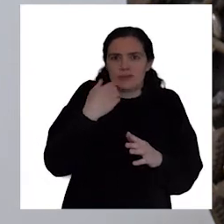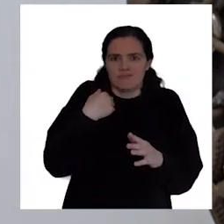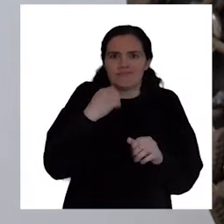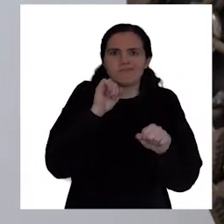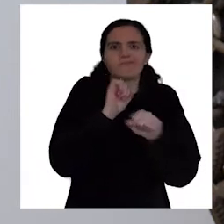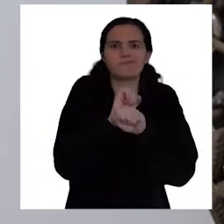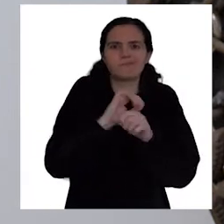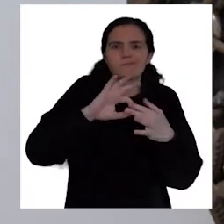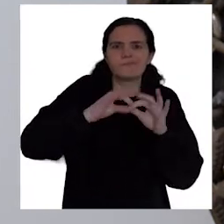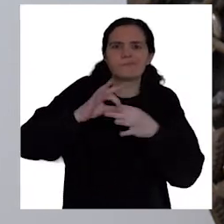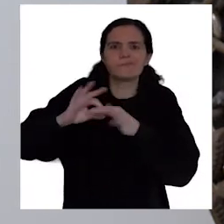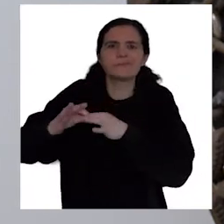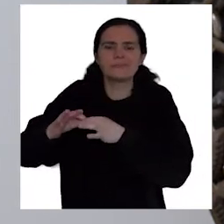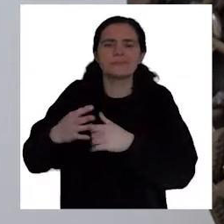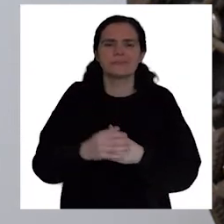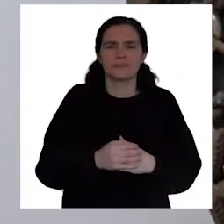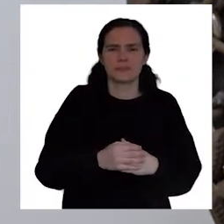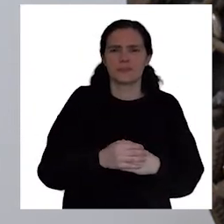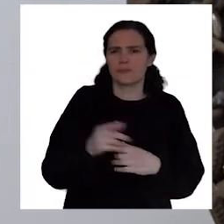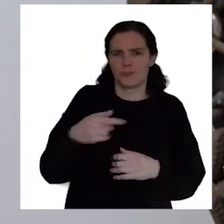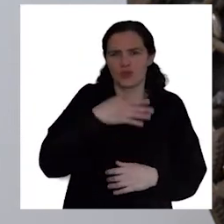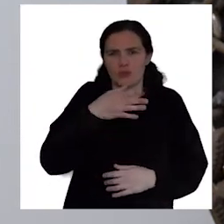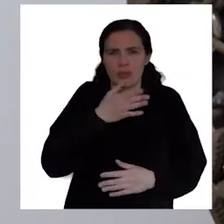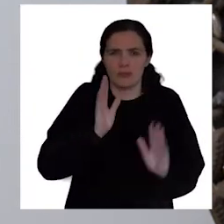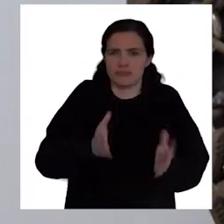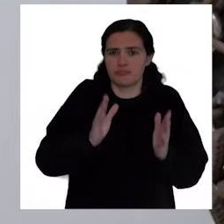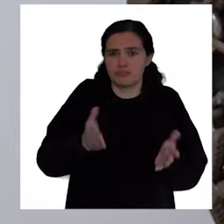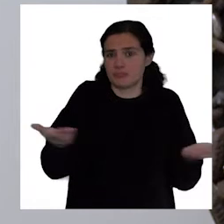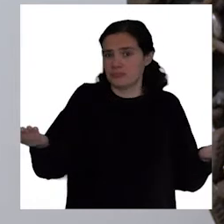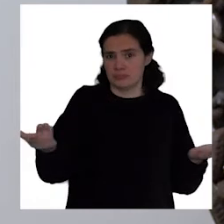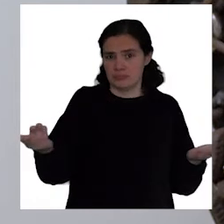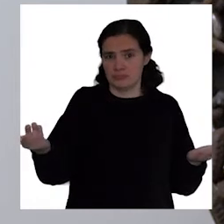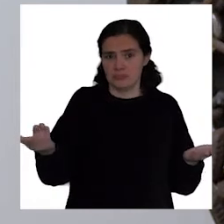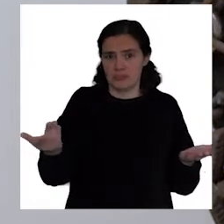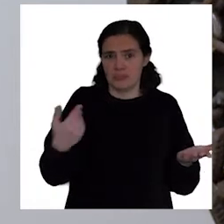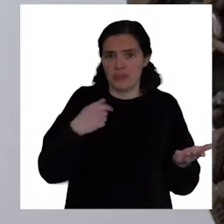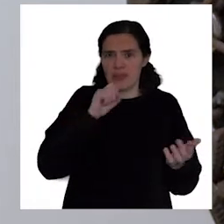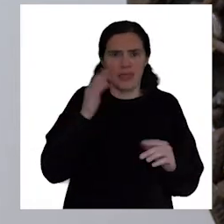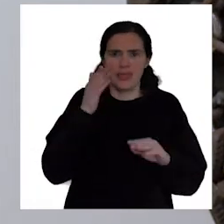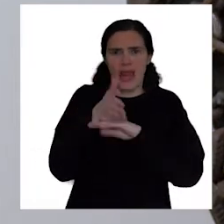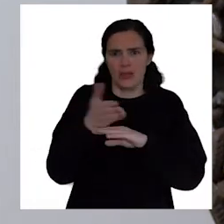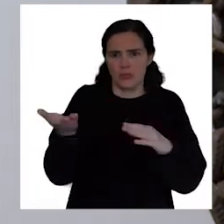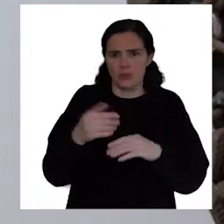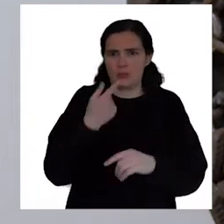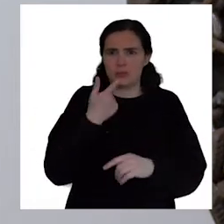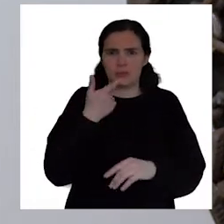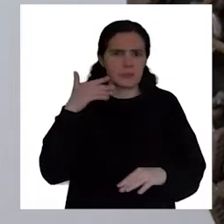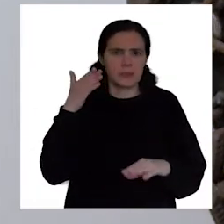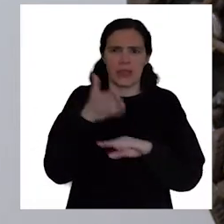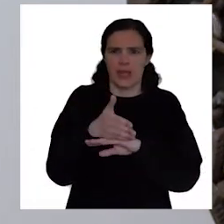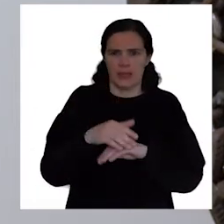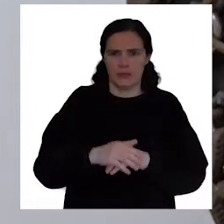in chains. And I don't need to explain it. It's actually quite a direct